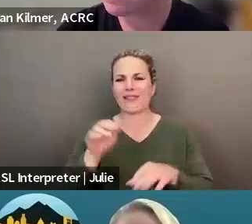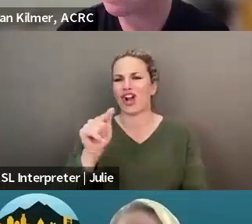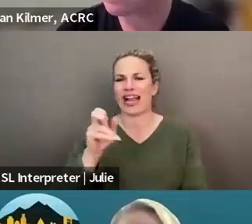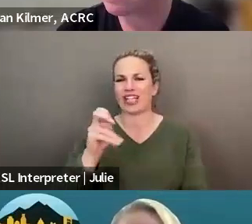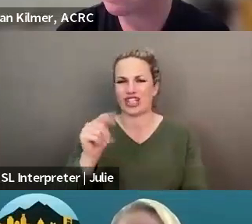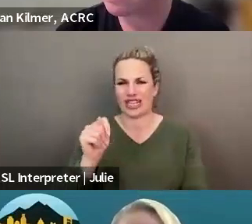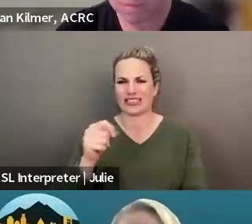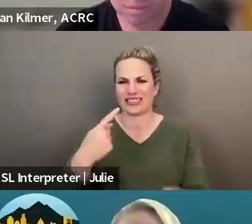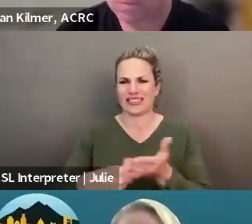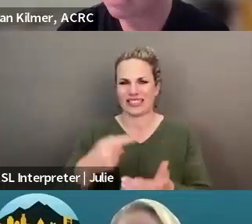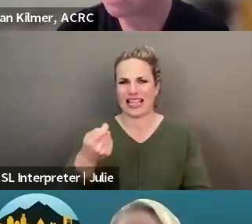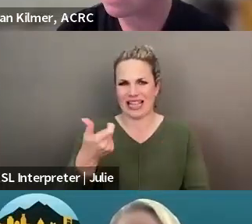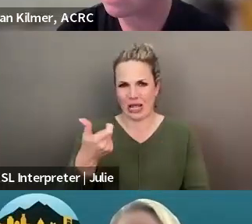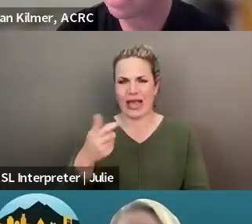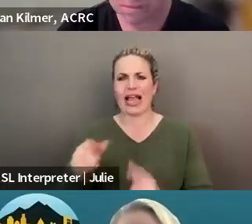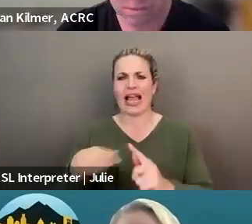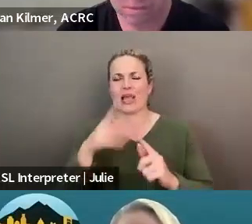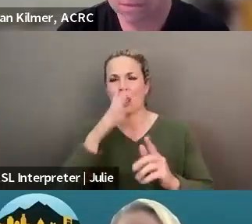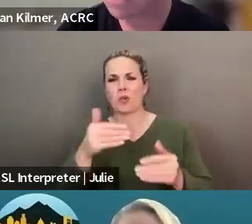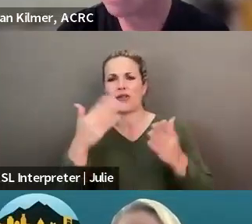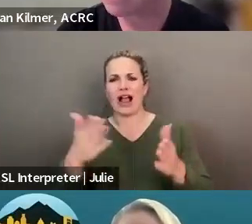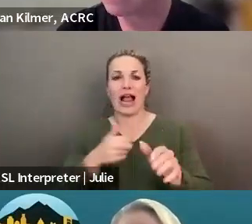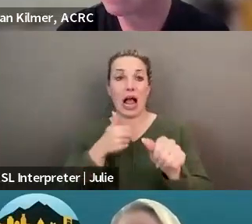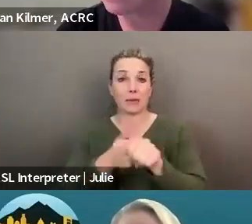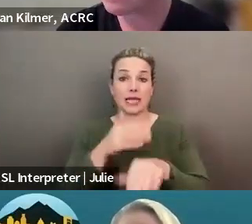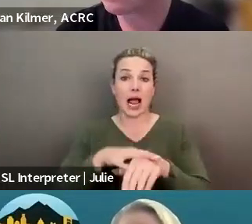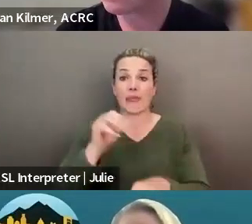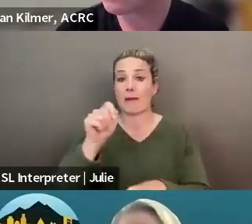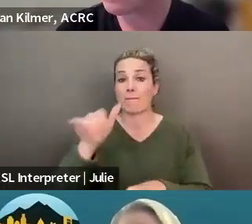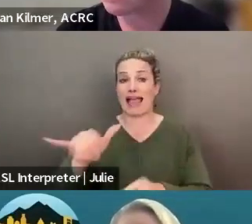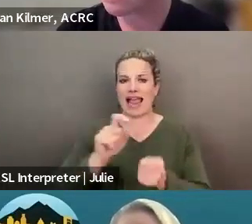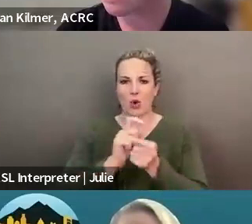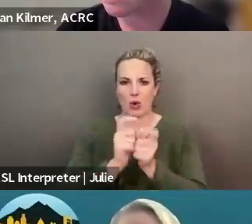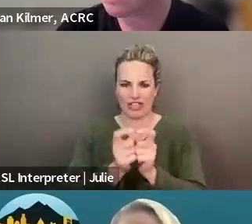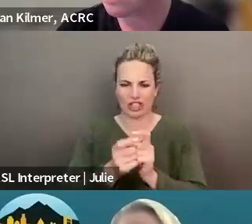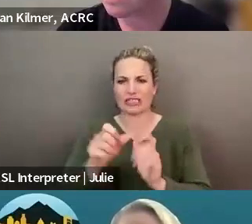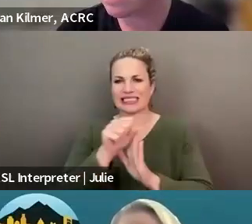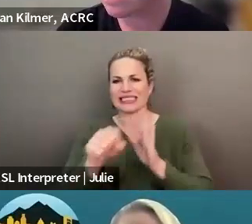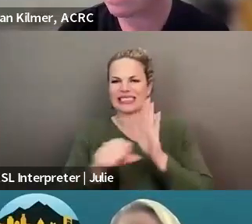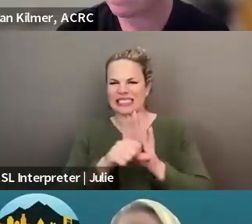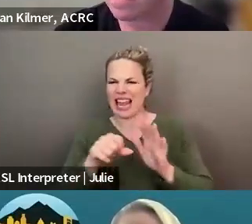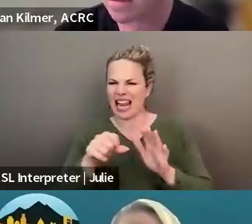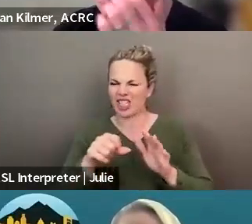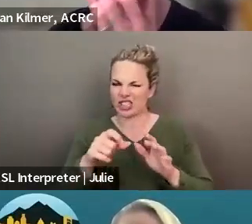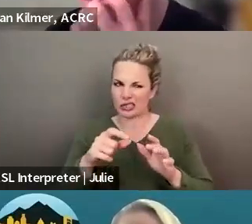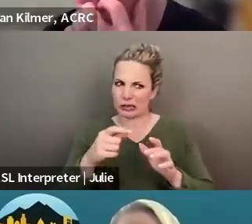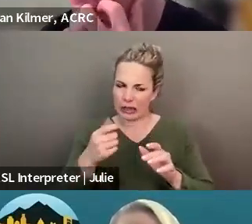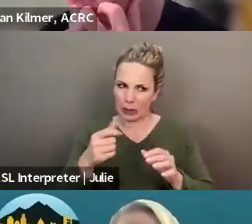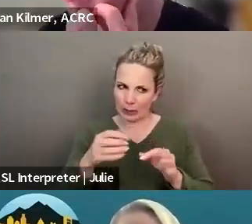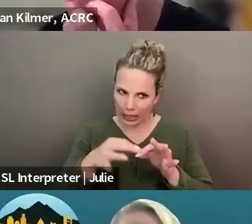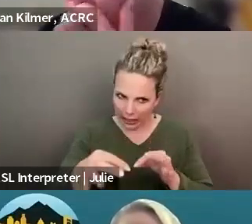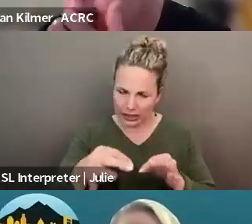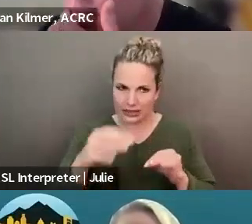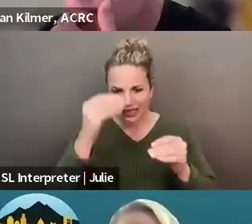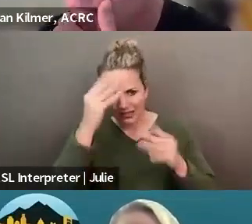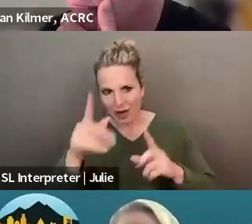bit. And then we are going to provide a further update on the May revision. The state took a little while to get the detailed information out about the